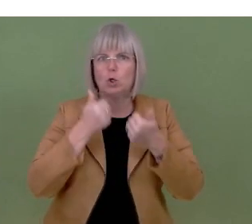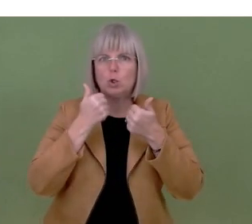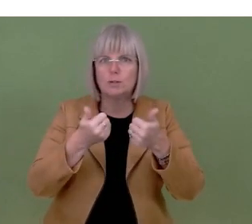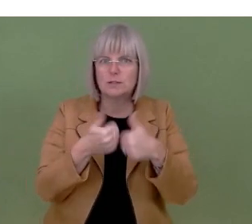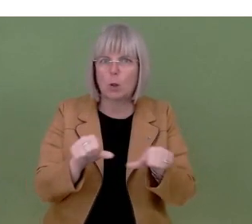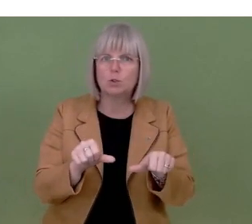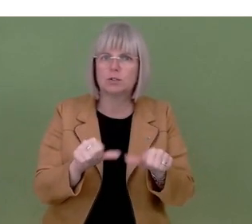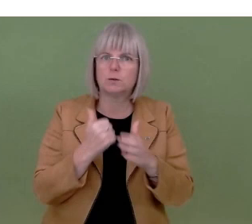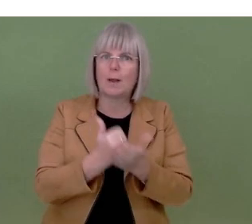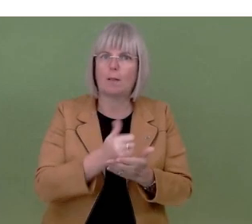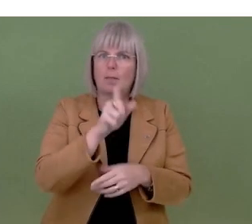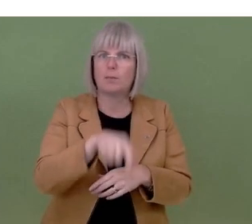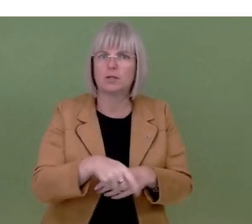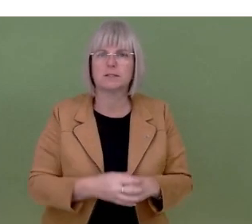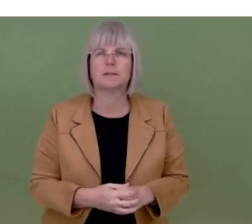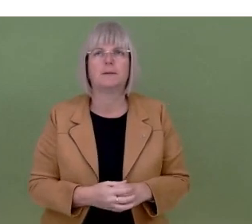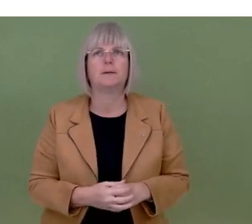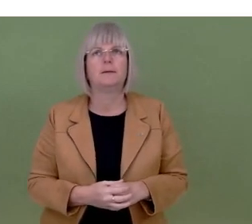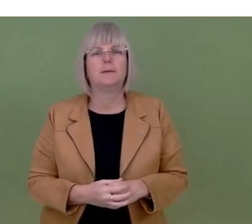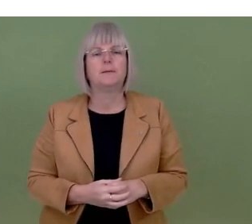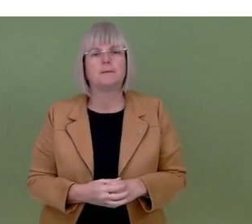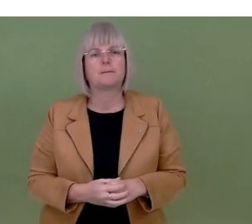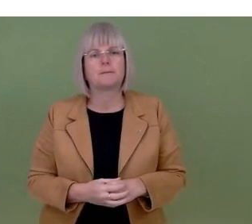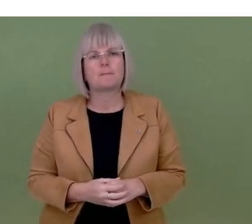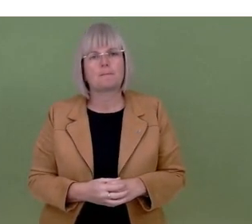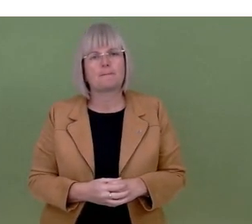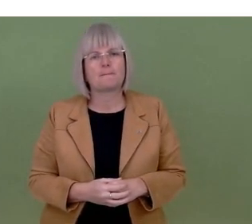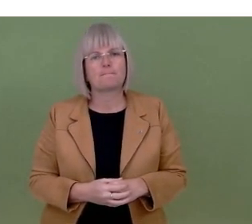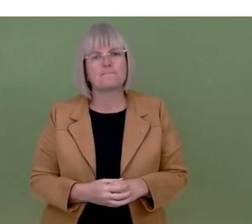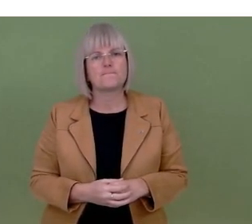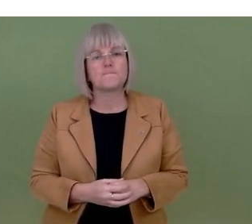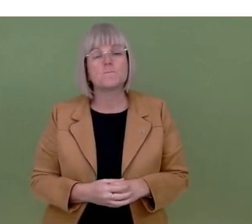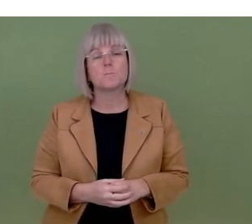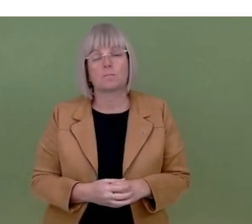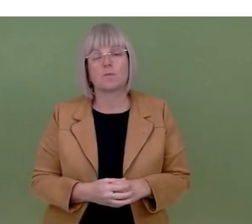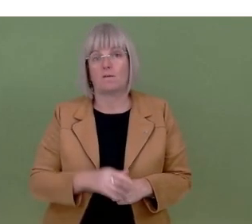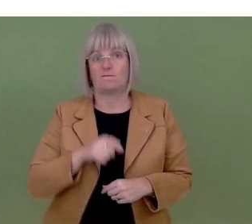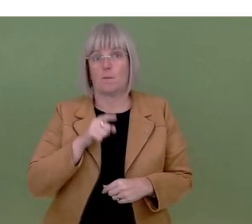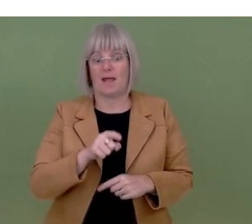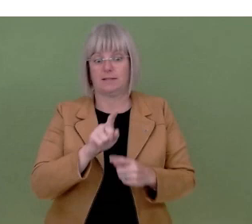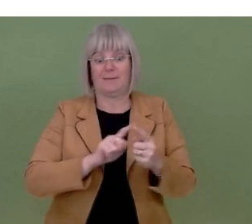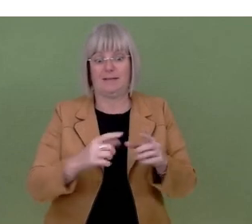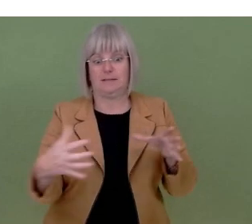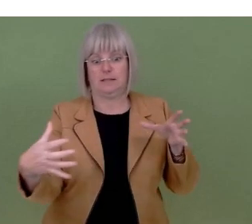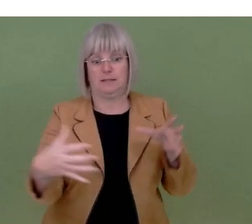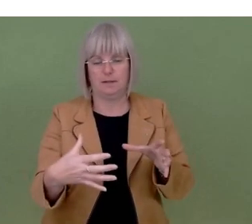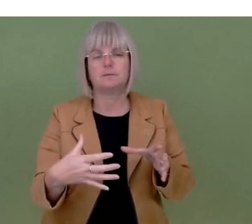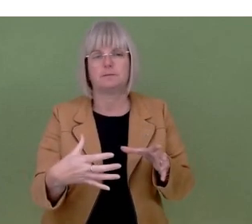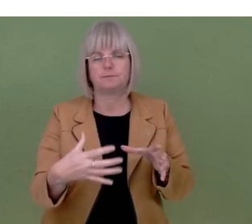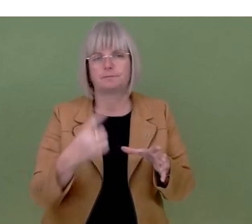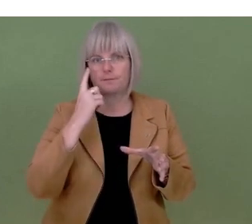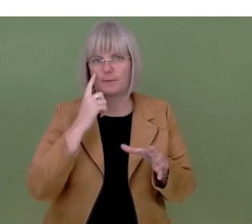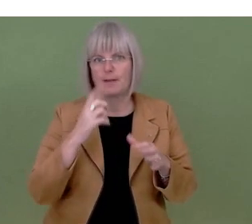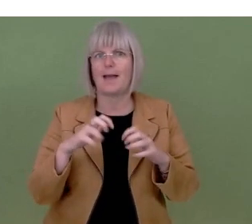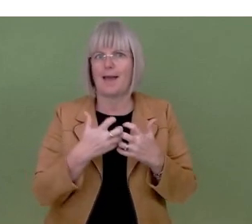that person. And we also use this experience to further think about how we can enhance the pathway and improve